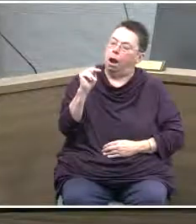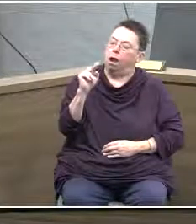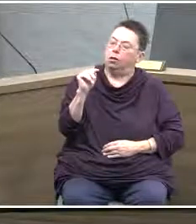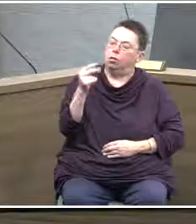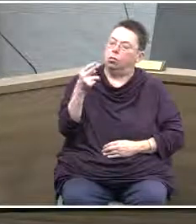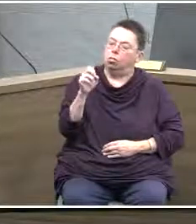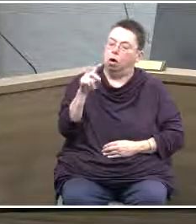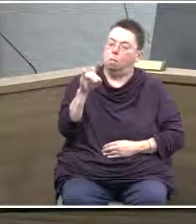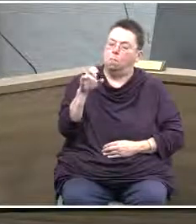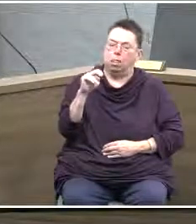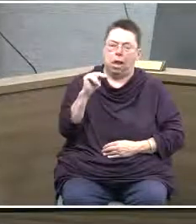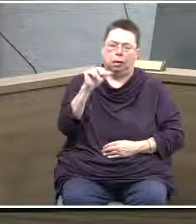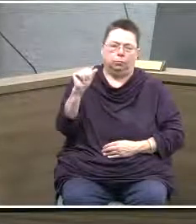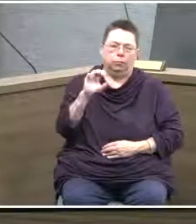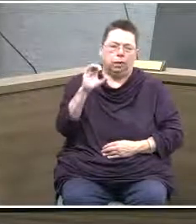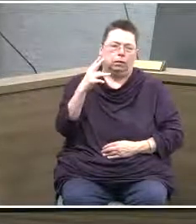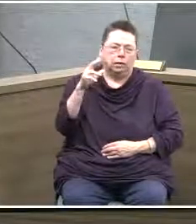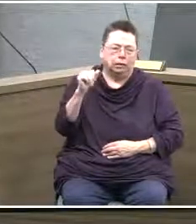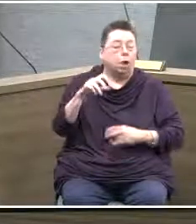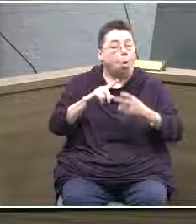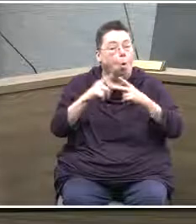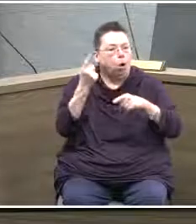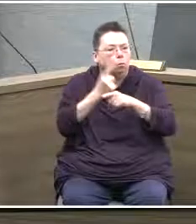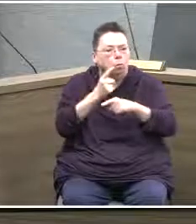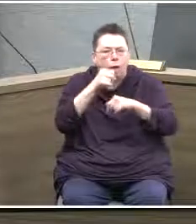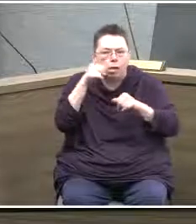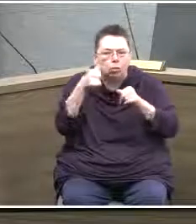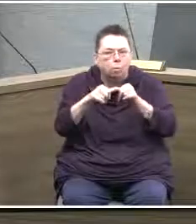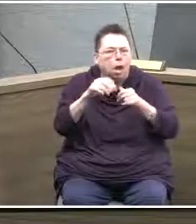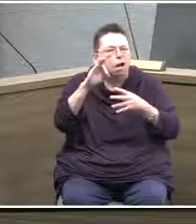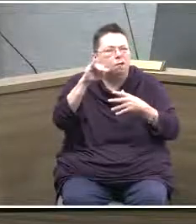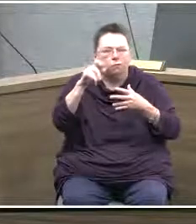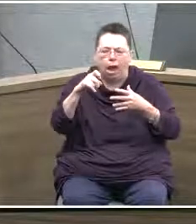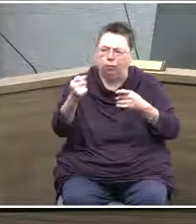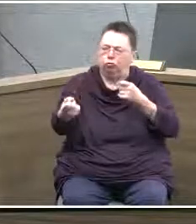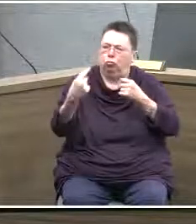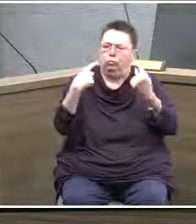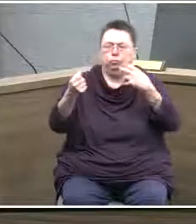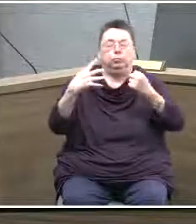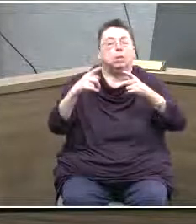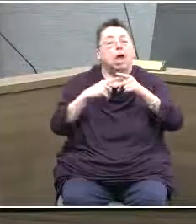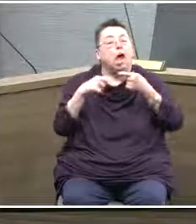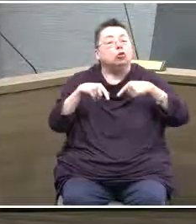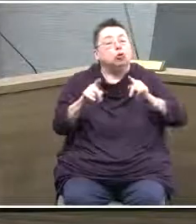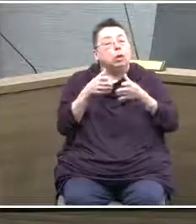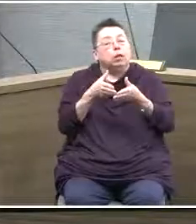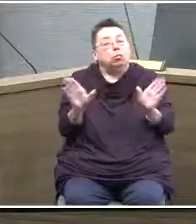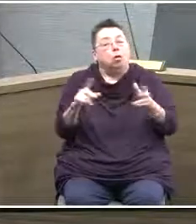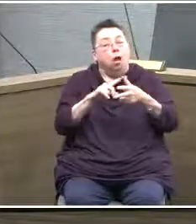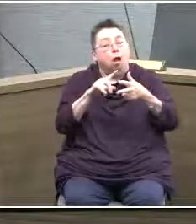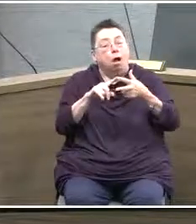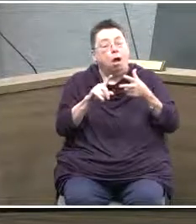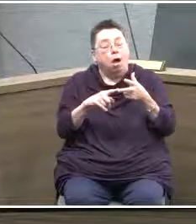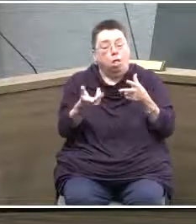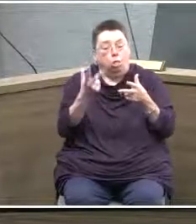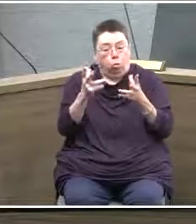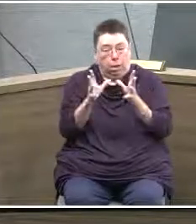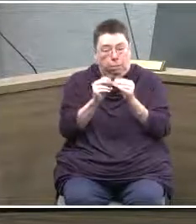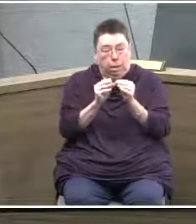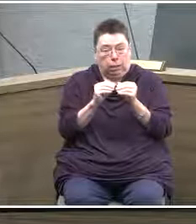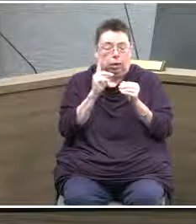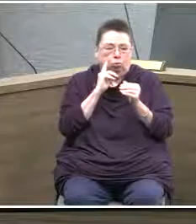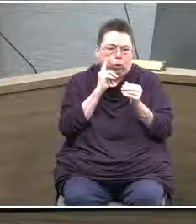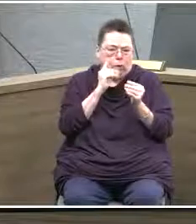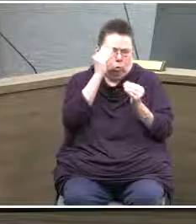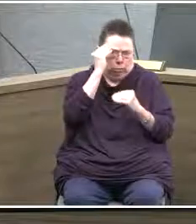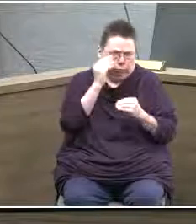commentontheplan@thecha.org, as well as regular mail and fax. During the public comment hearings, we will provide an overview of the updates to the TSPs